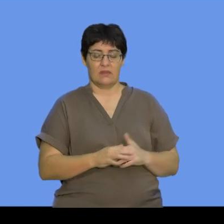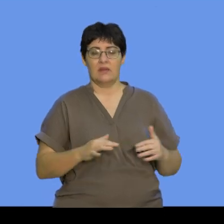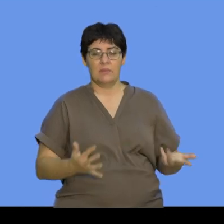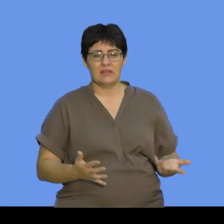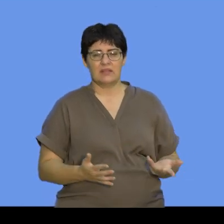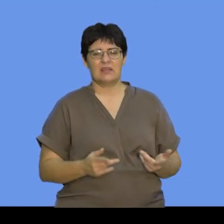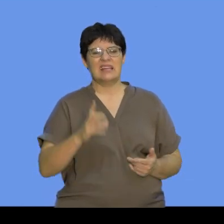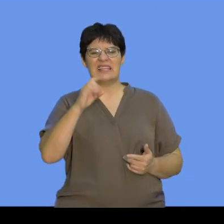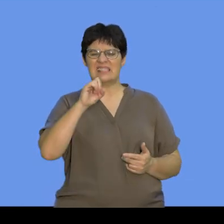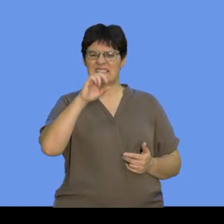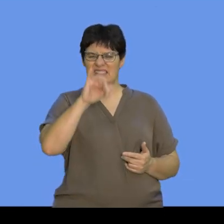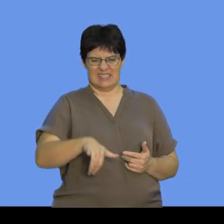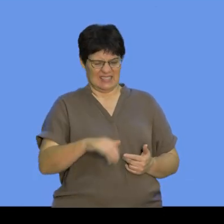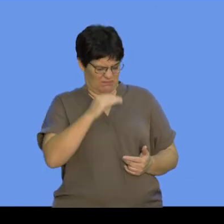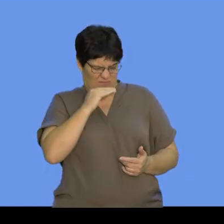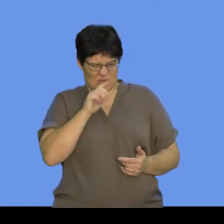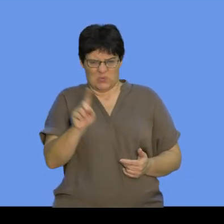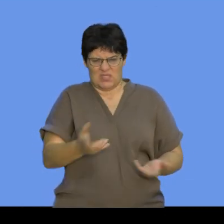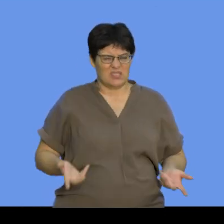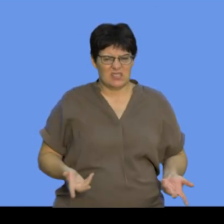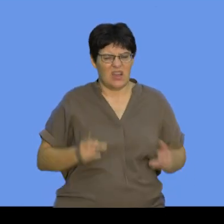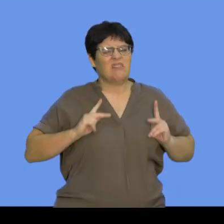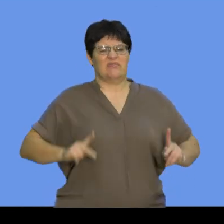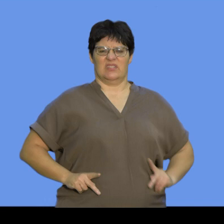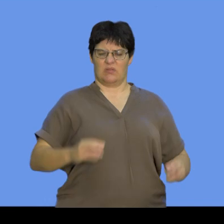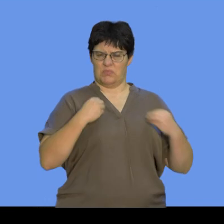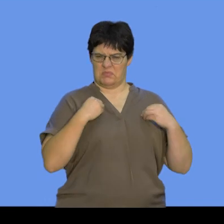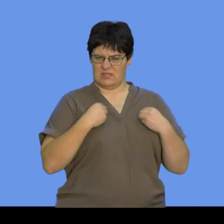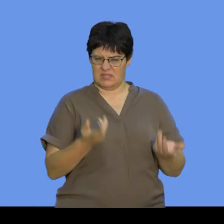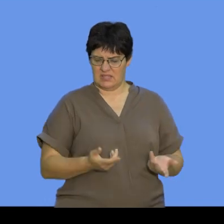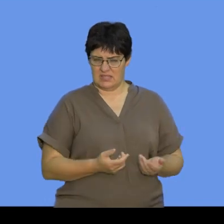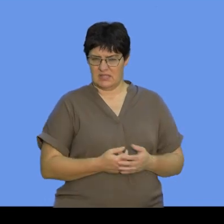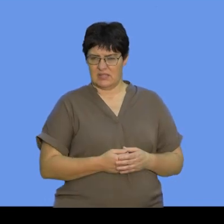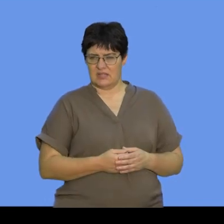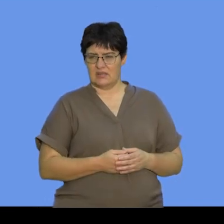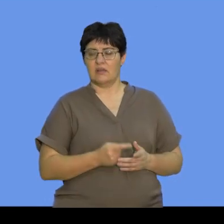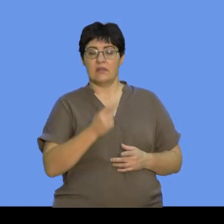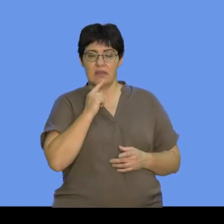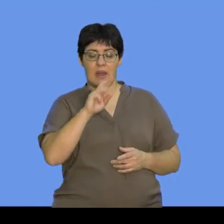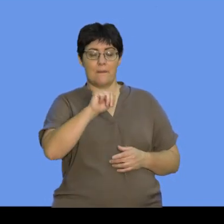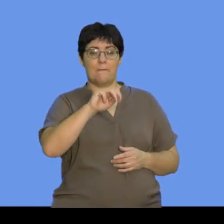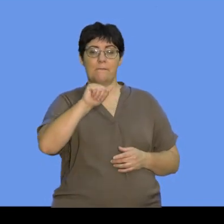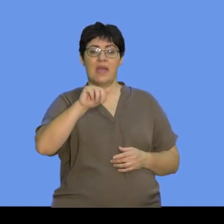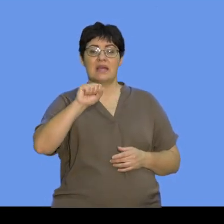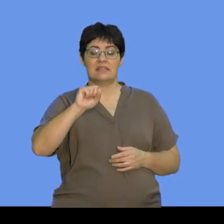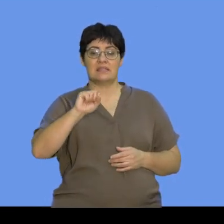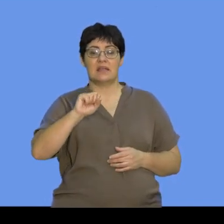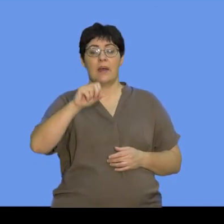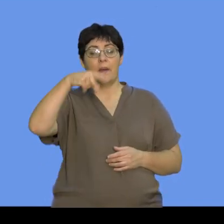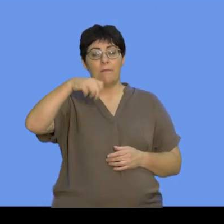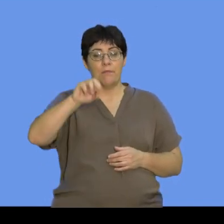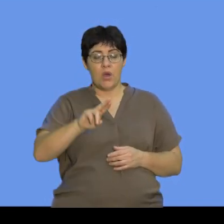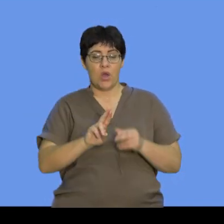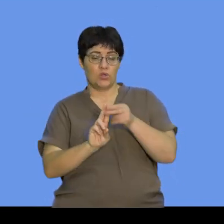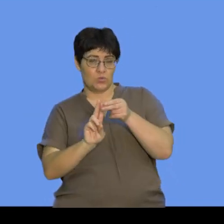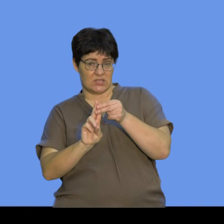is density as a physical property? Okay, so density of a material is this mass per unit volume. So in other words,